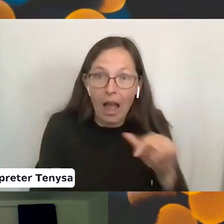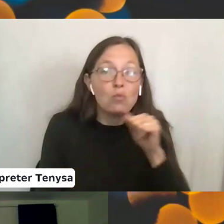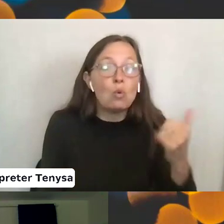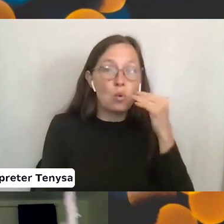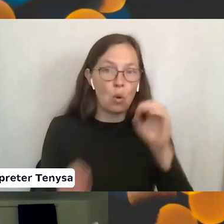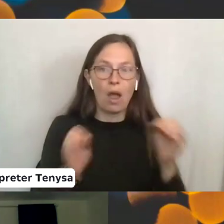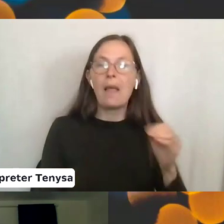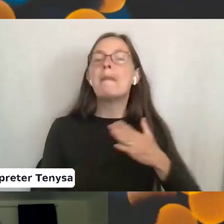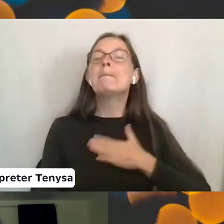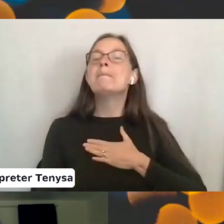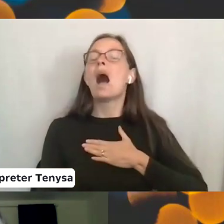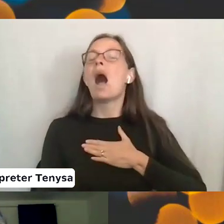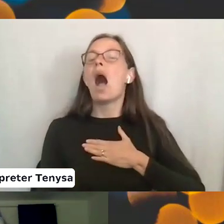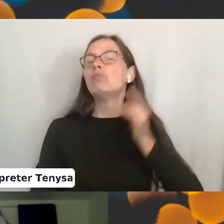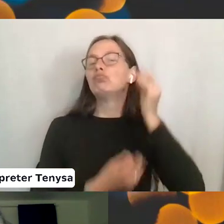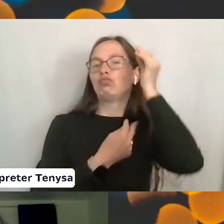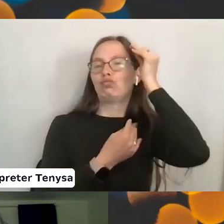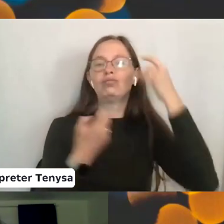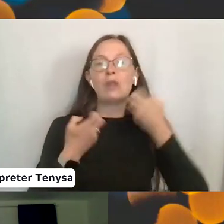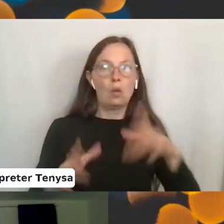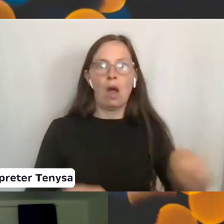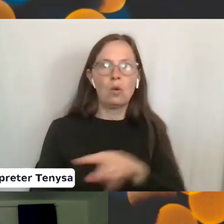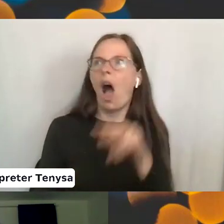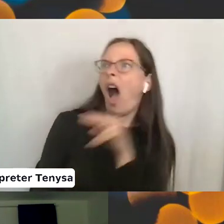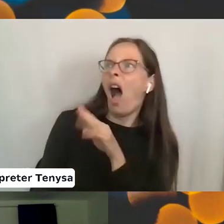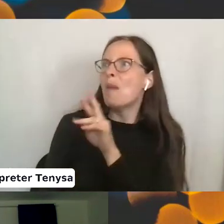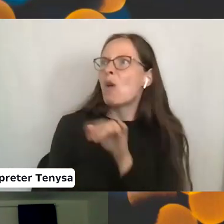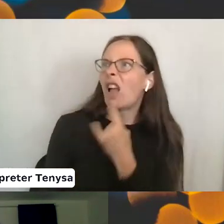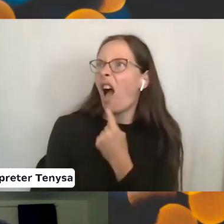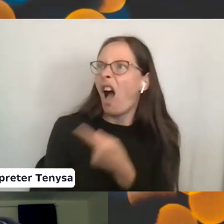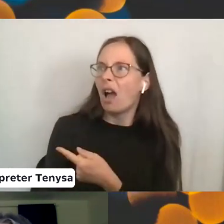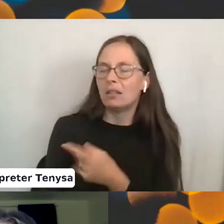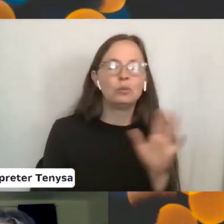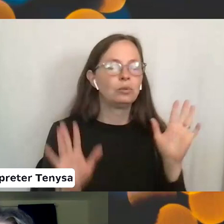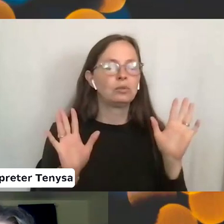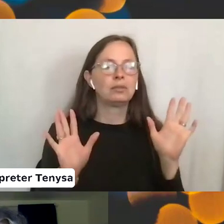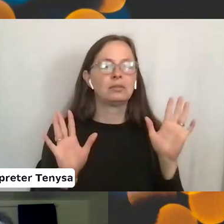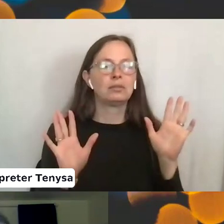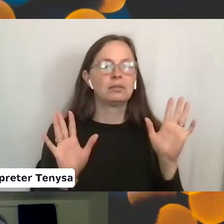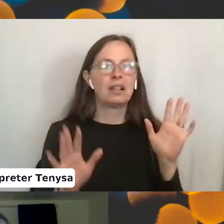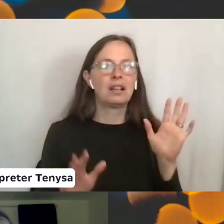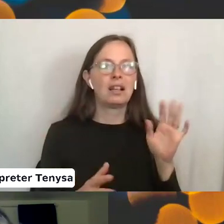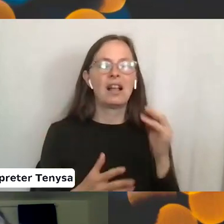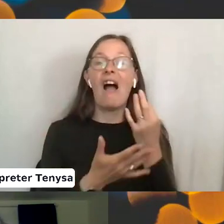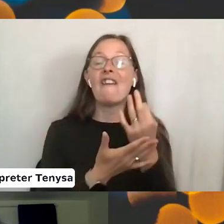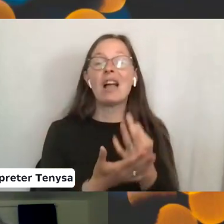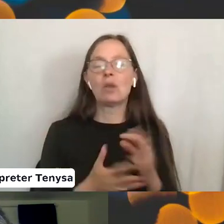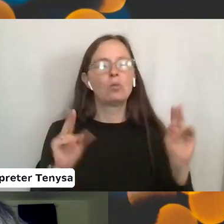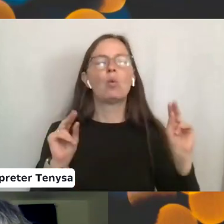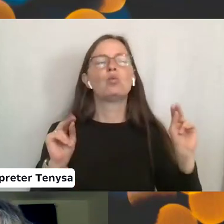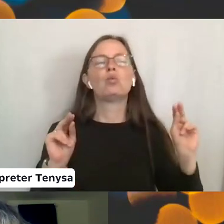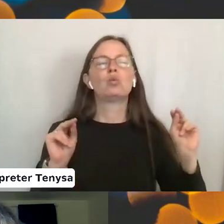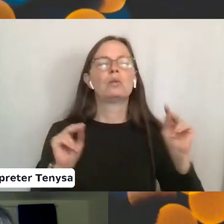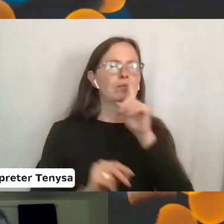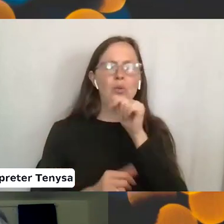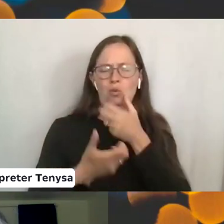just my thoughts. I don't want everybody going, well, Briana said facts are. That's not, no, don't